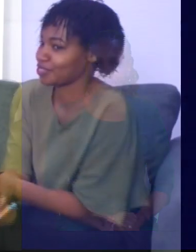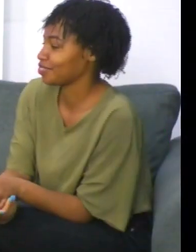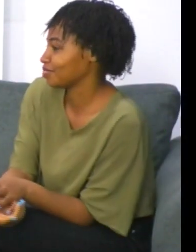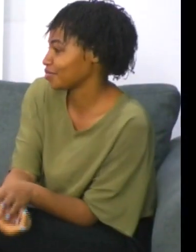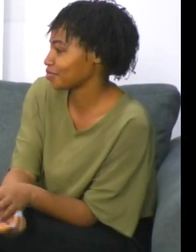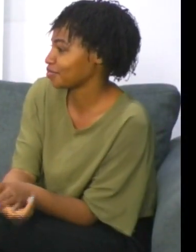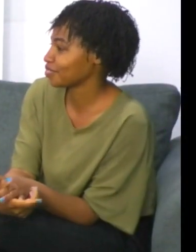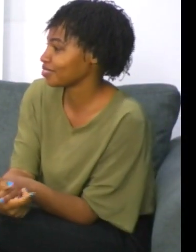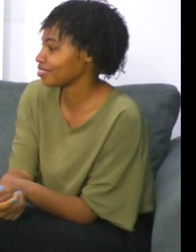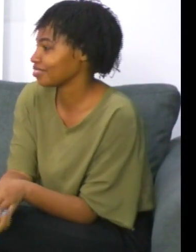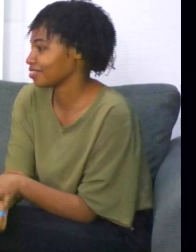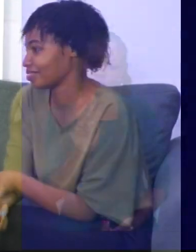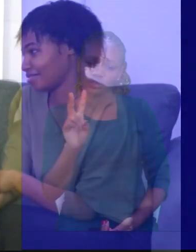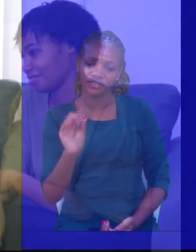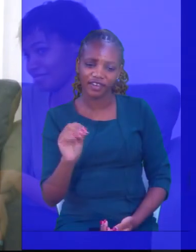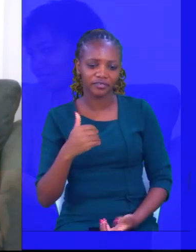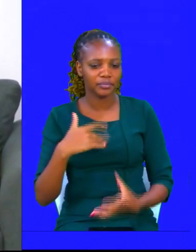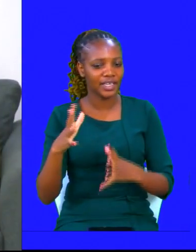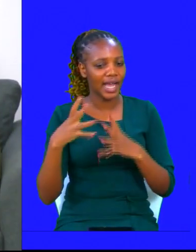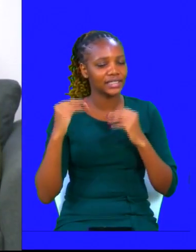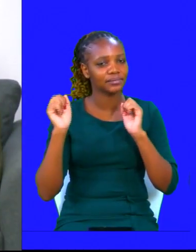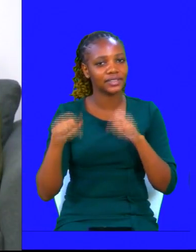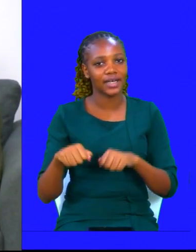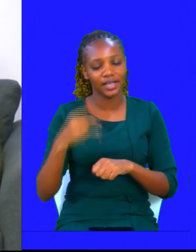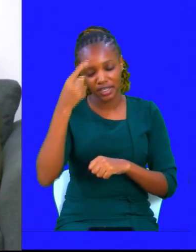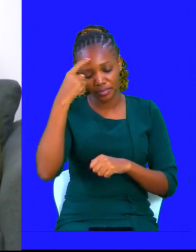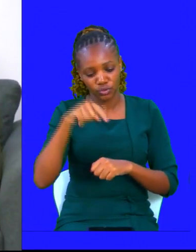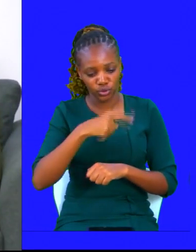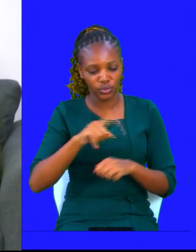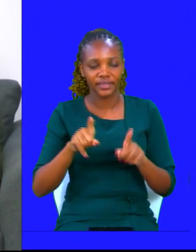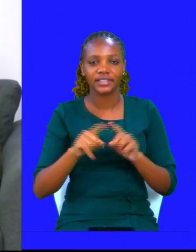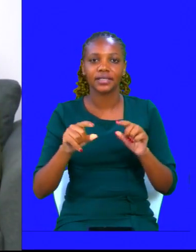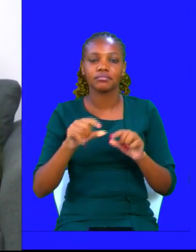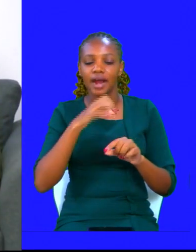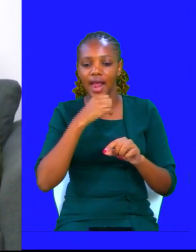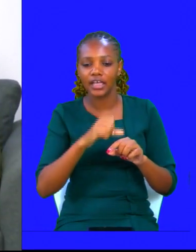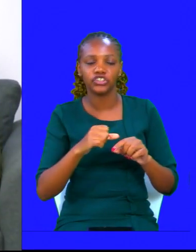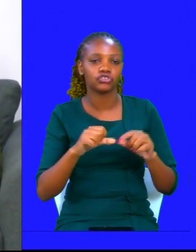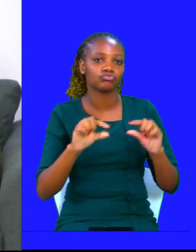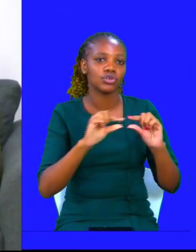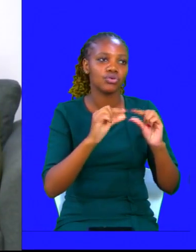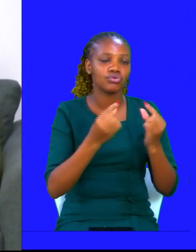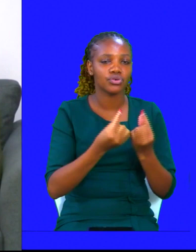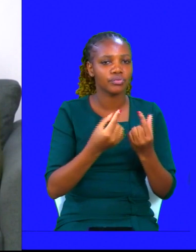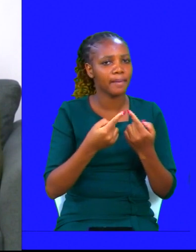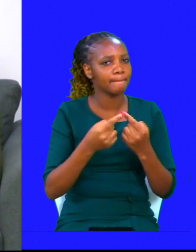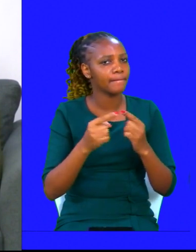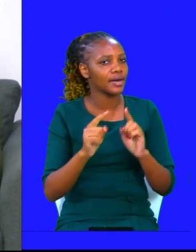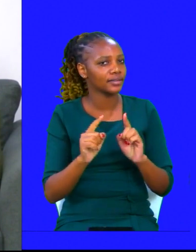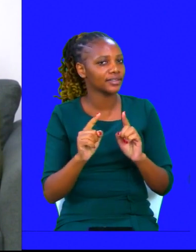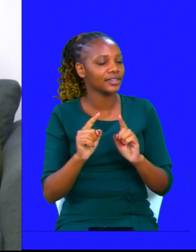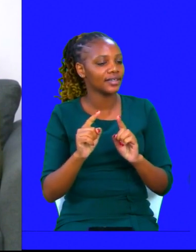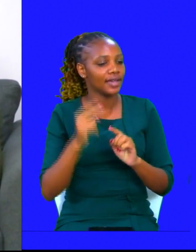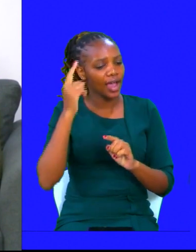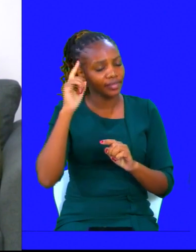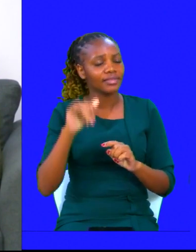20 to 25, that's acceptable for me because we are kinda in the same age limit. But yeah, I think